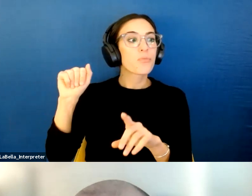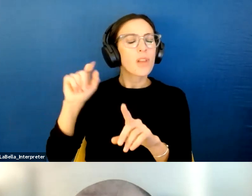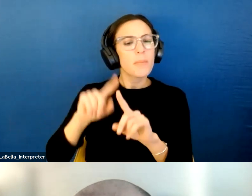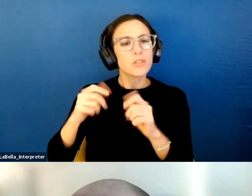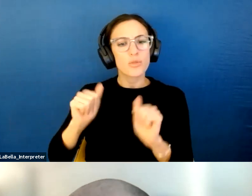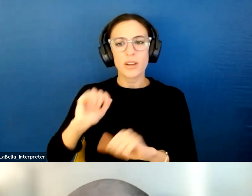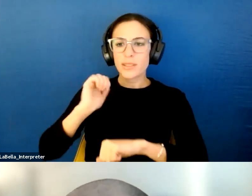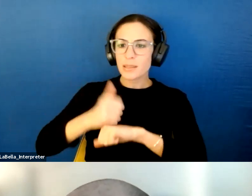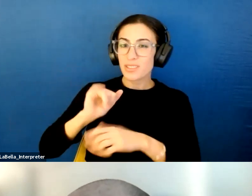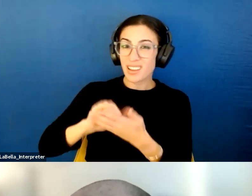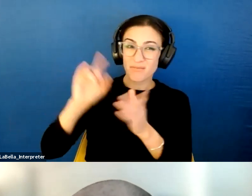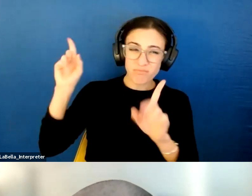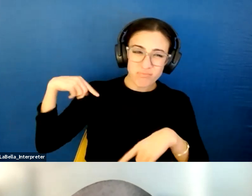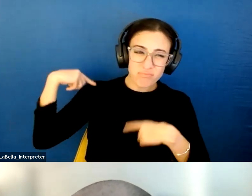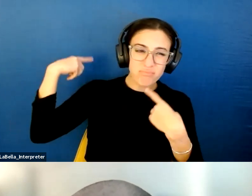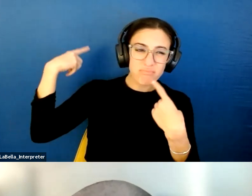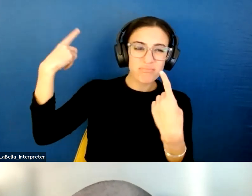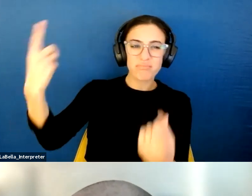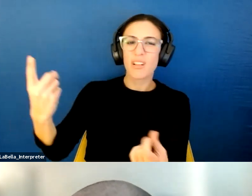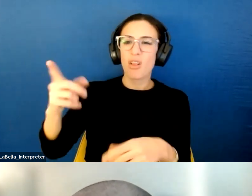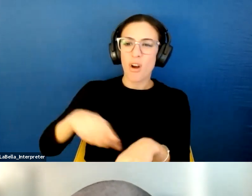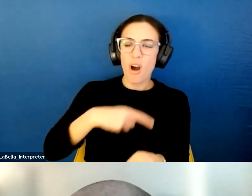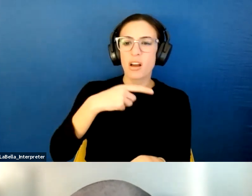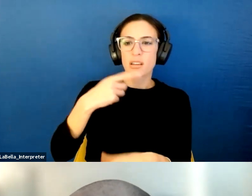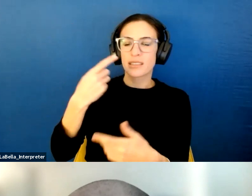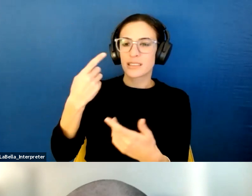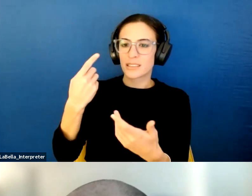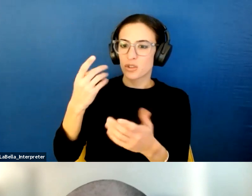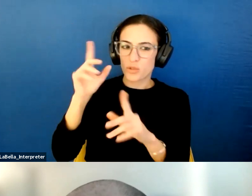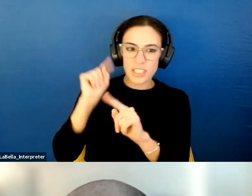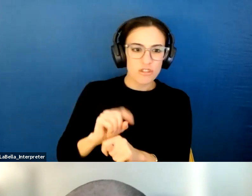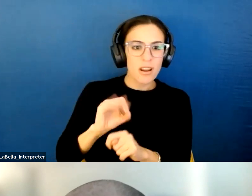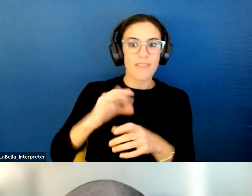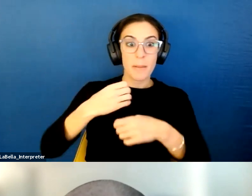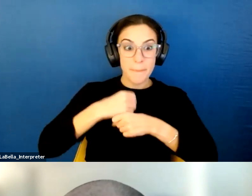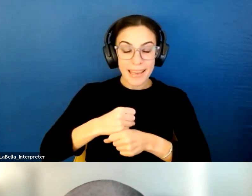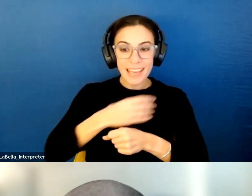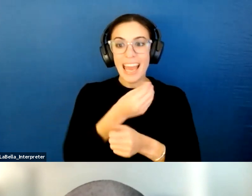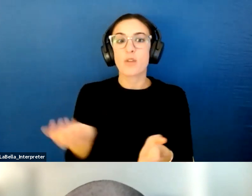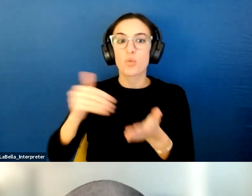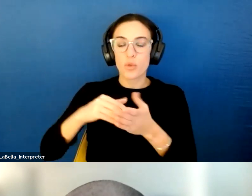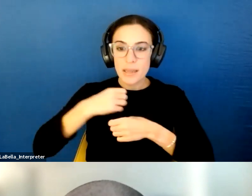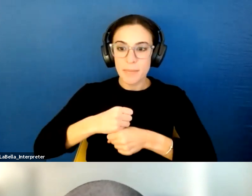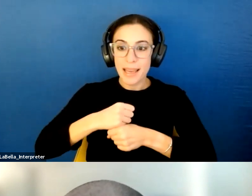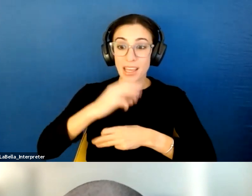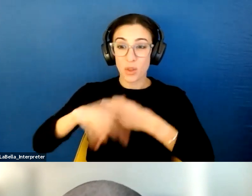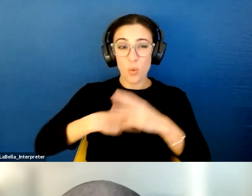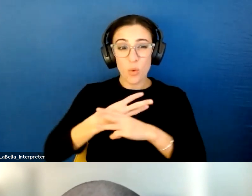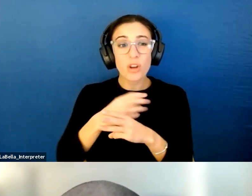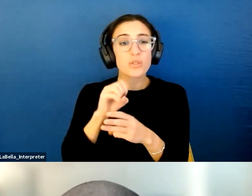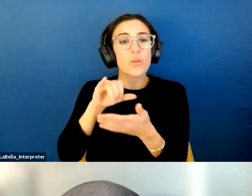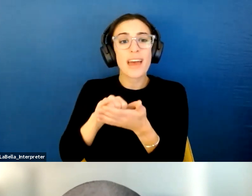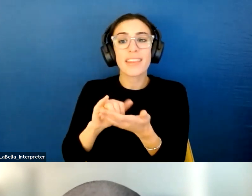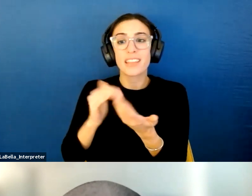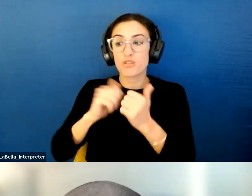been a long time creative tradition of making and remaking the world such that its very structures are more flexible